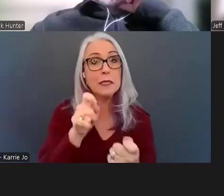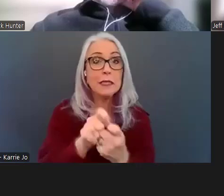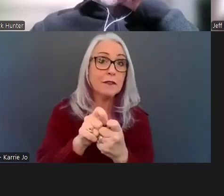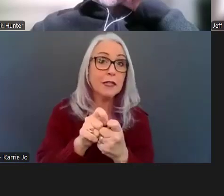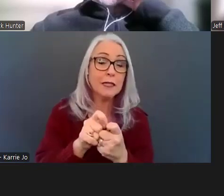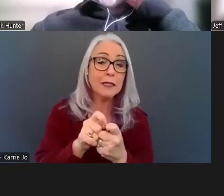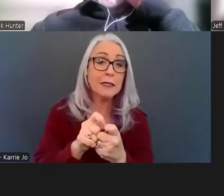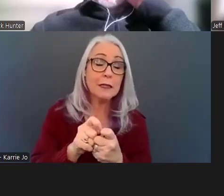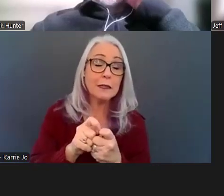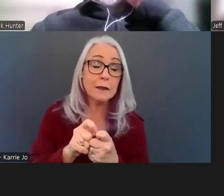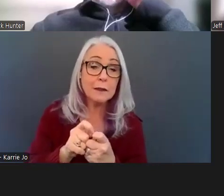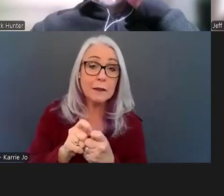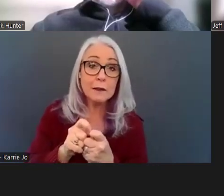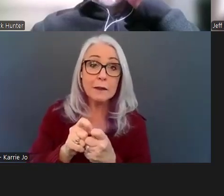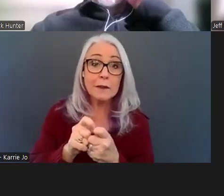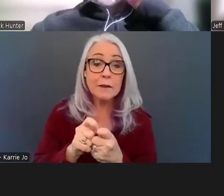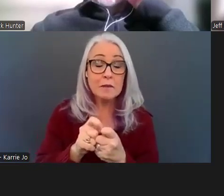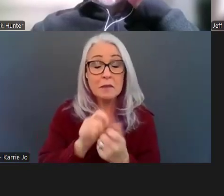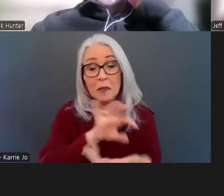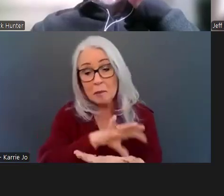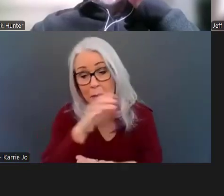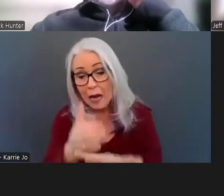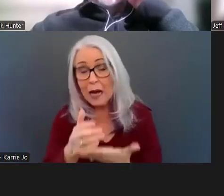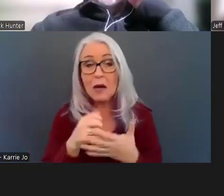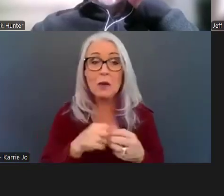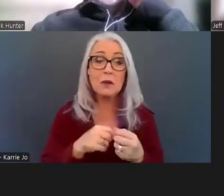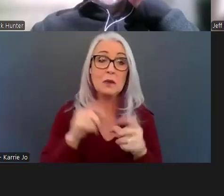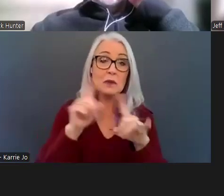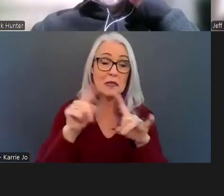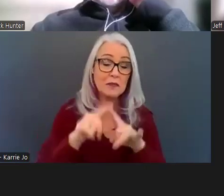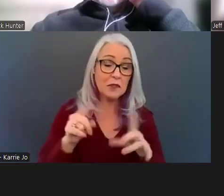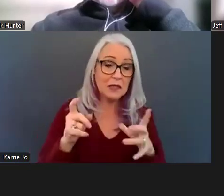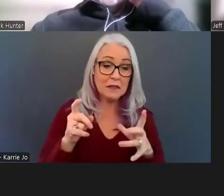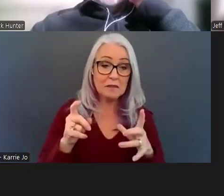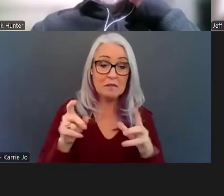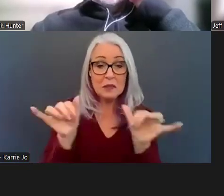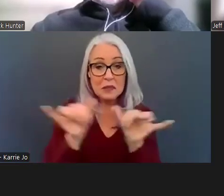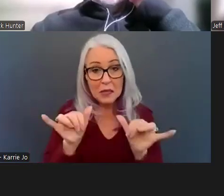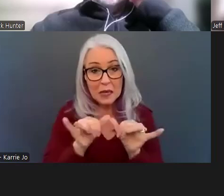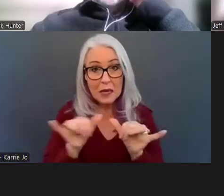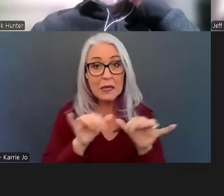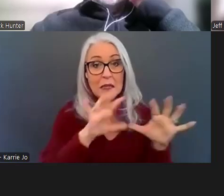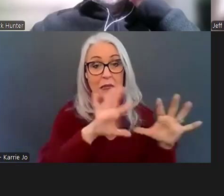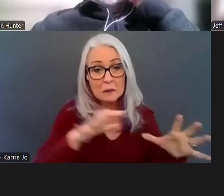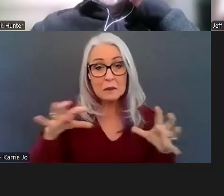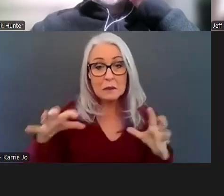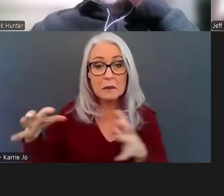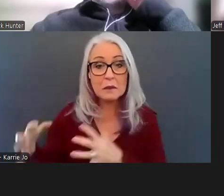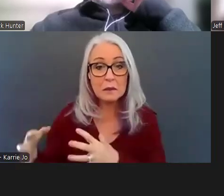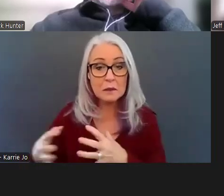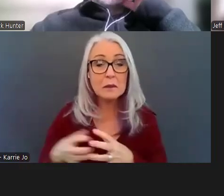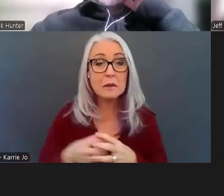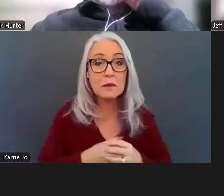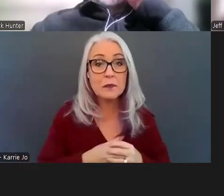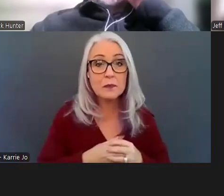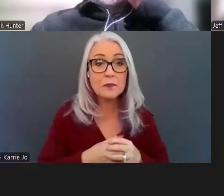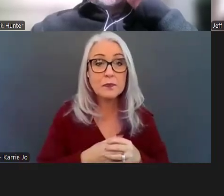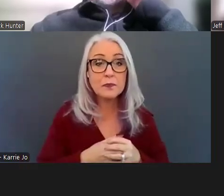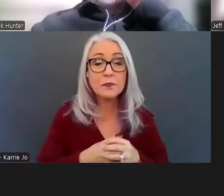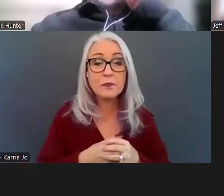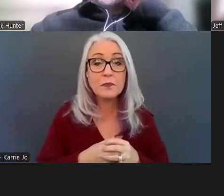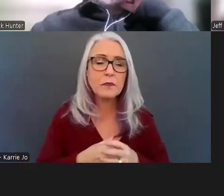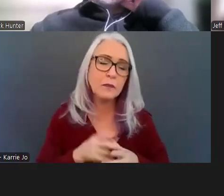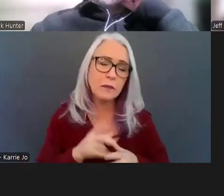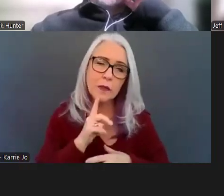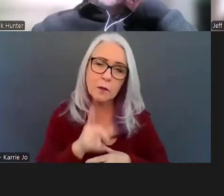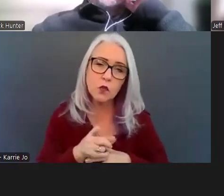um, amounts of different size classes. You know, I can probably, I mean, I'm sure